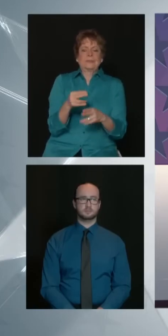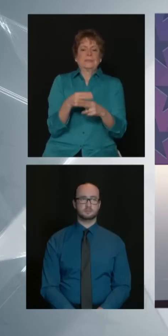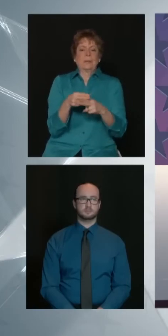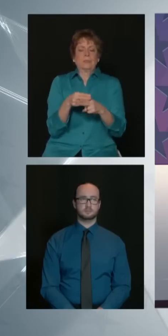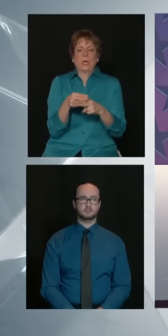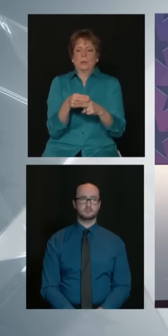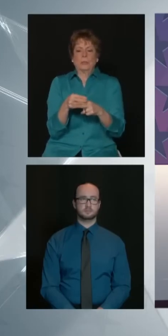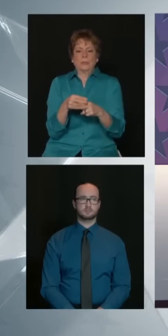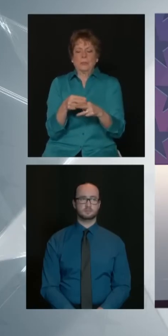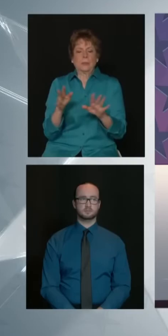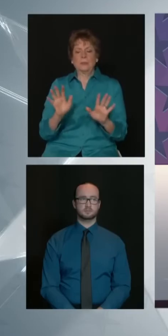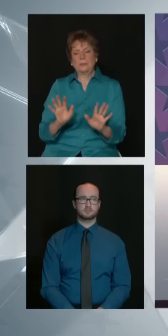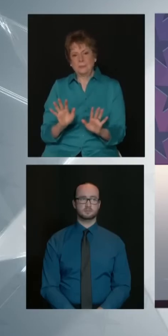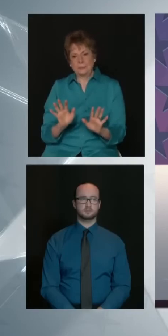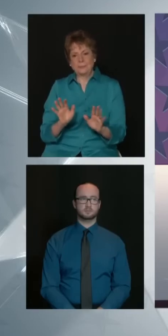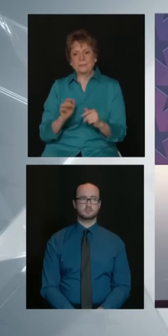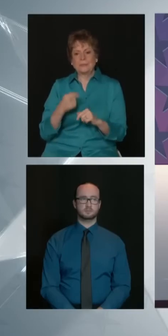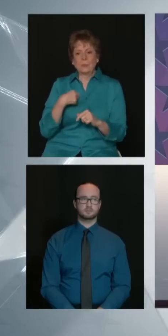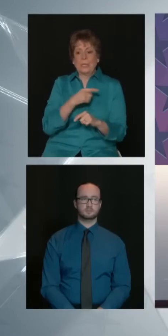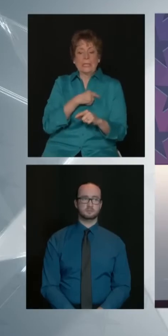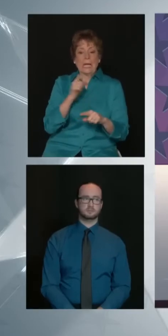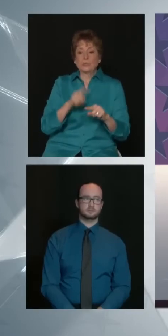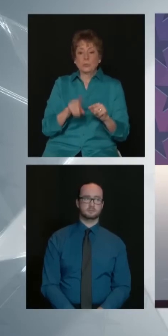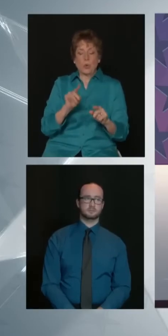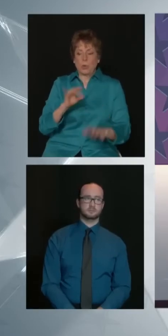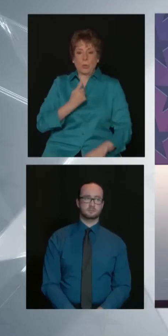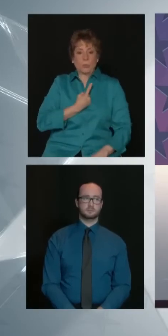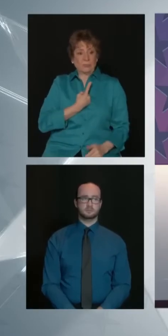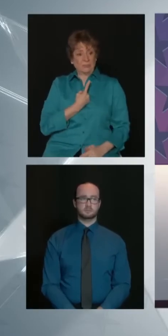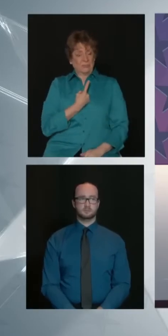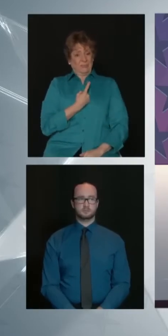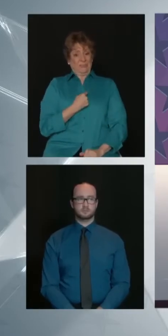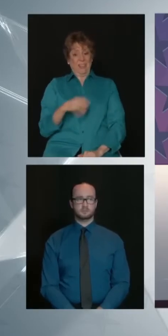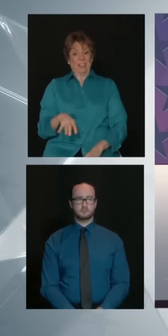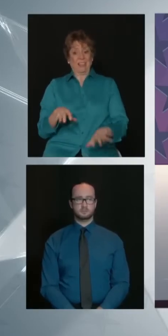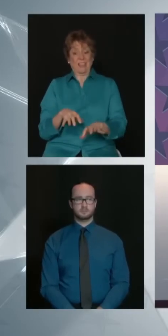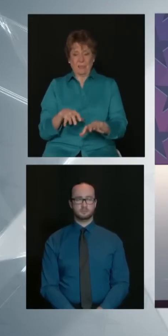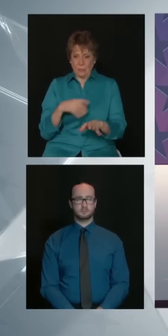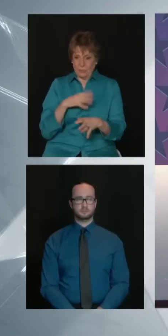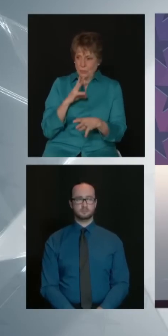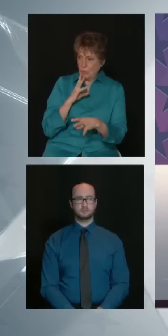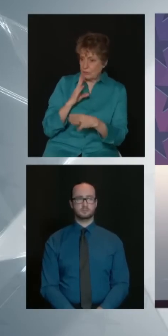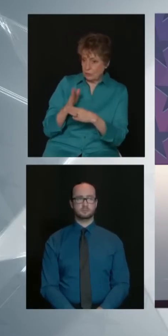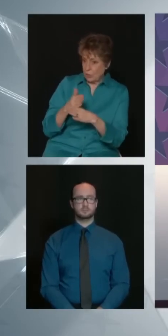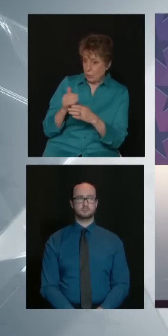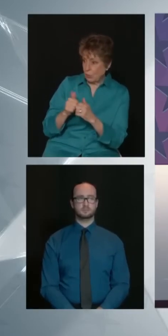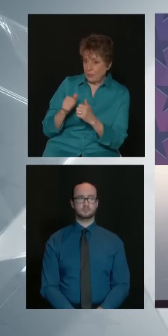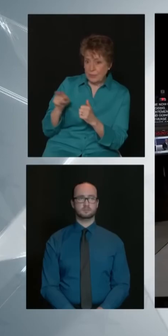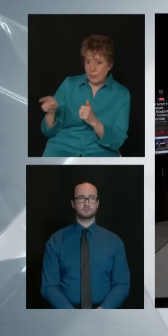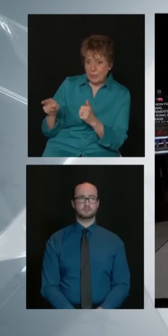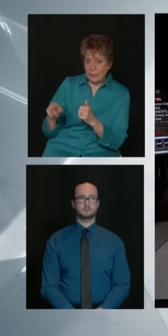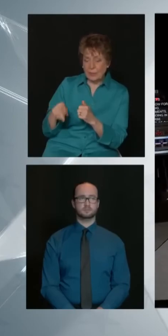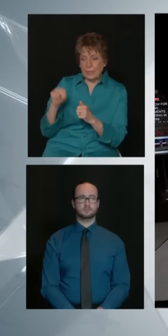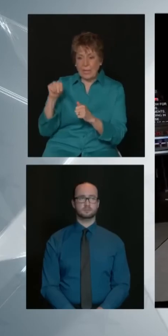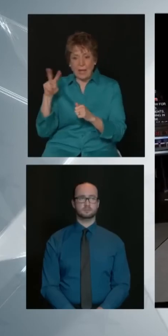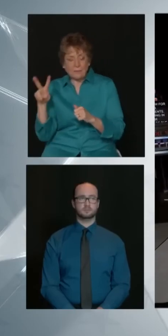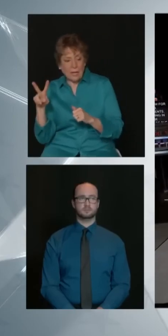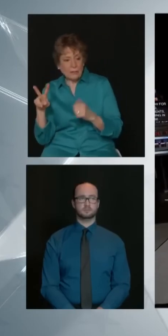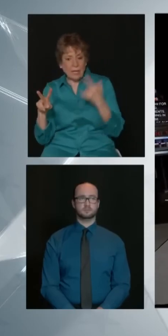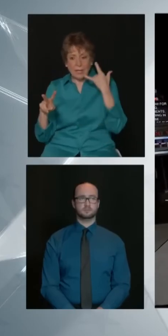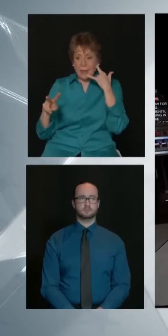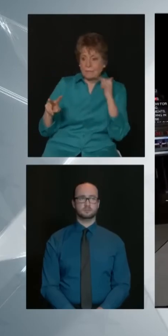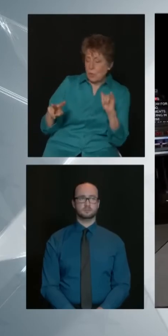We're one of three lower basin states with Nevada and California. I was on the phone recently with the California governor because they're not stepping up to